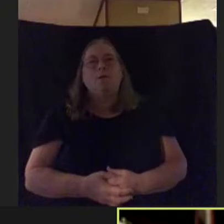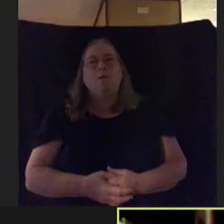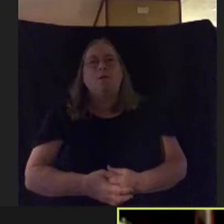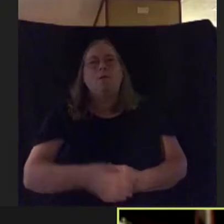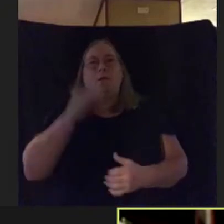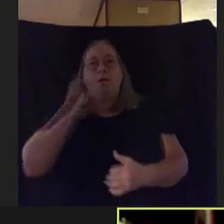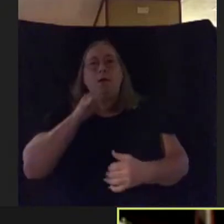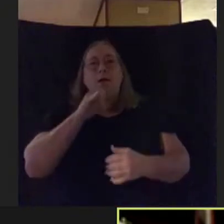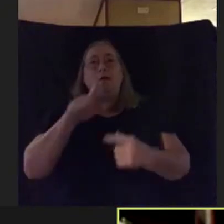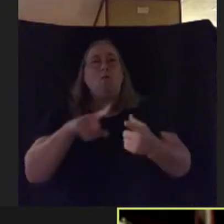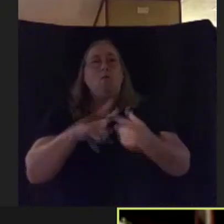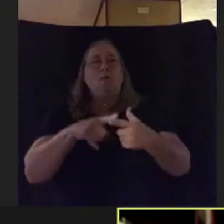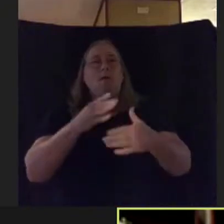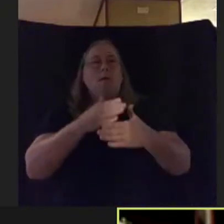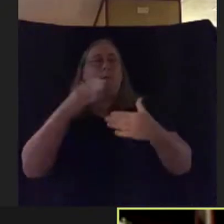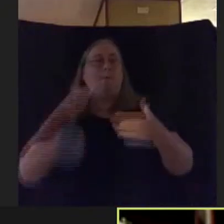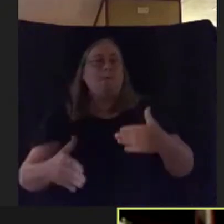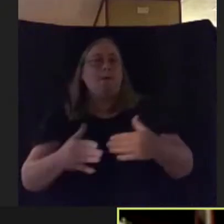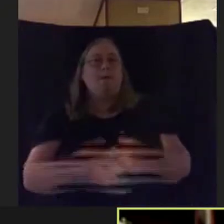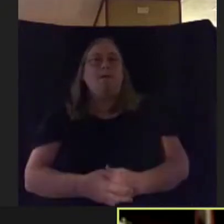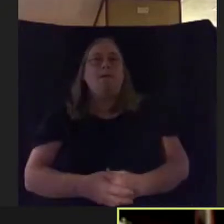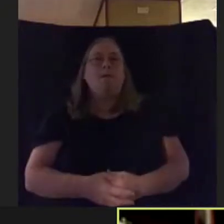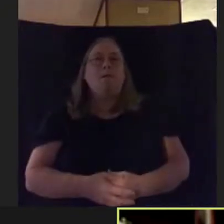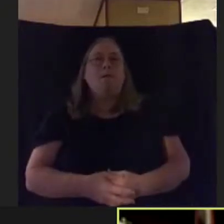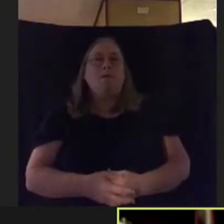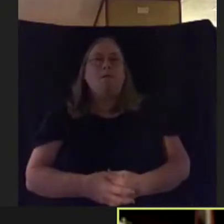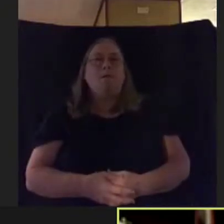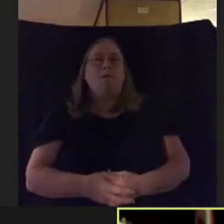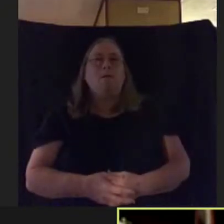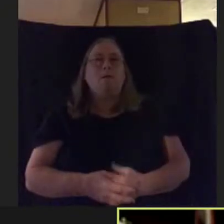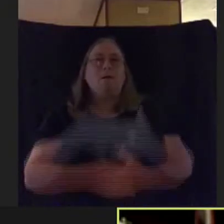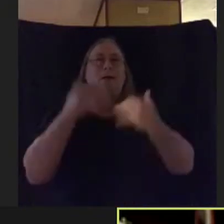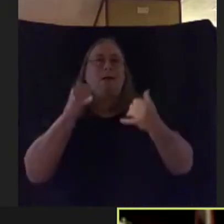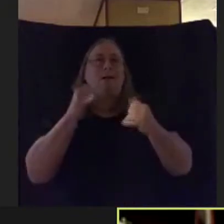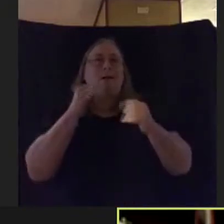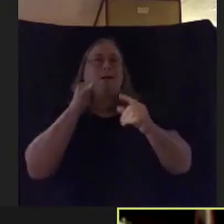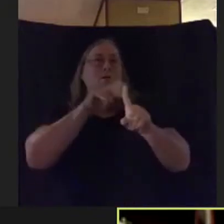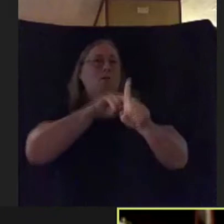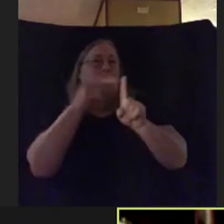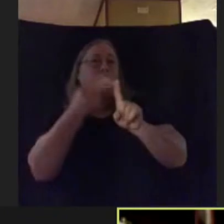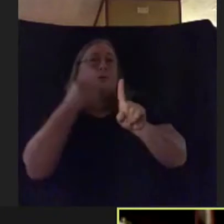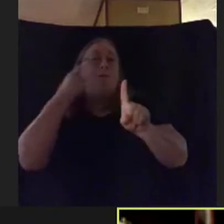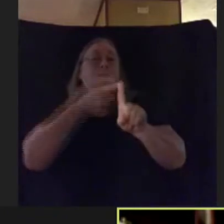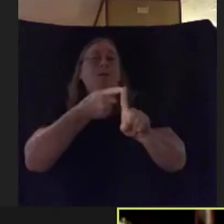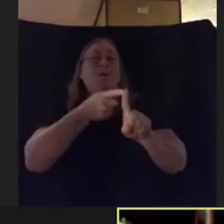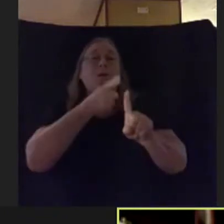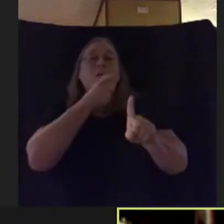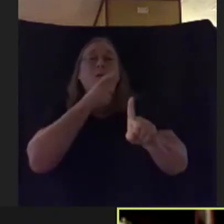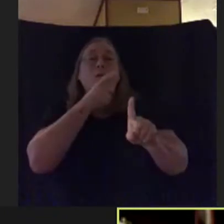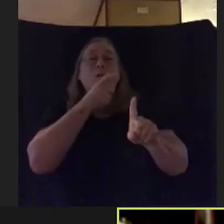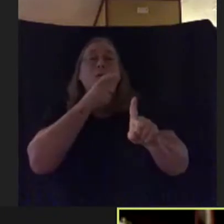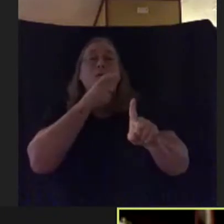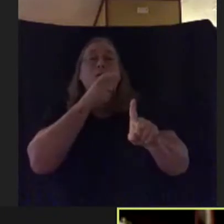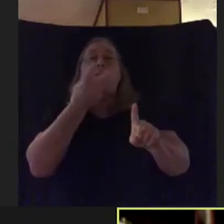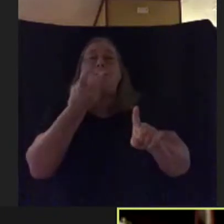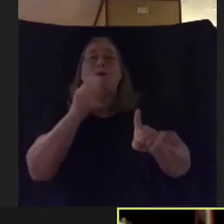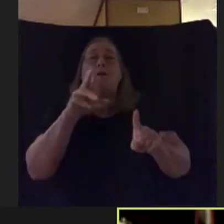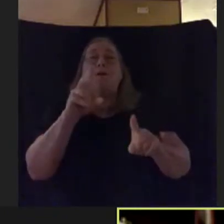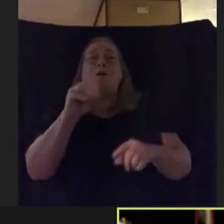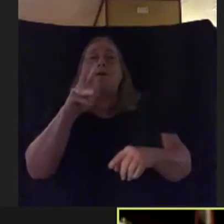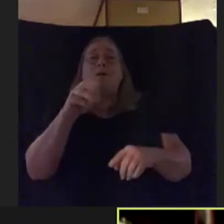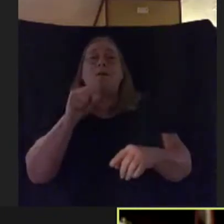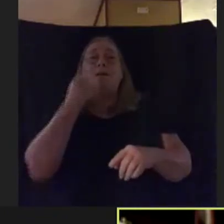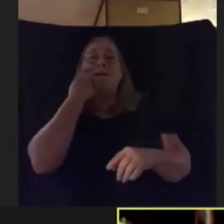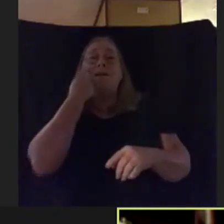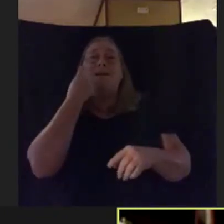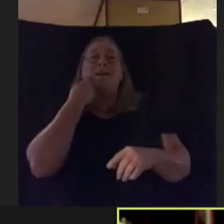that. If we look at the target groups, and Dr. Dobbs had mentioned that, you know, for those